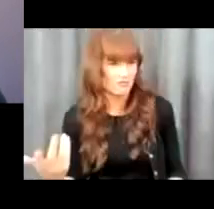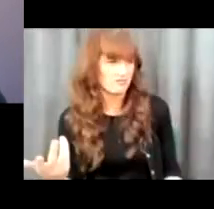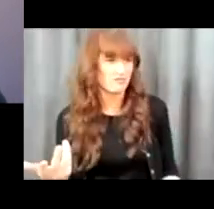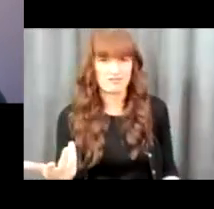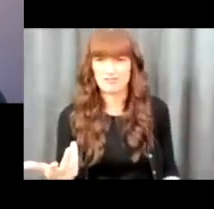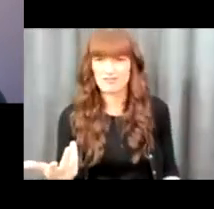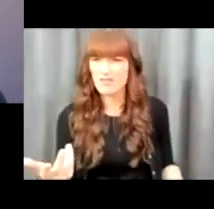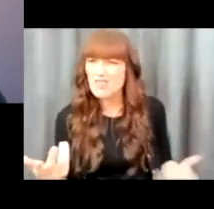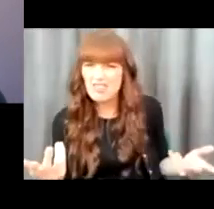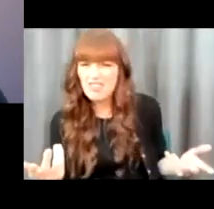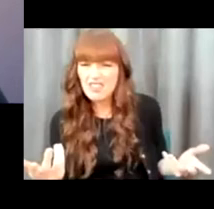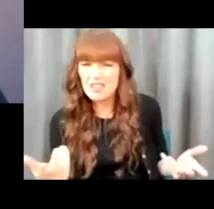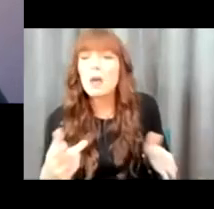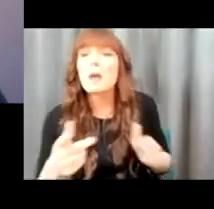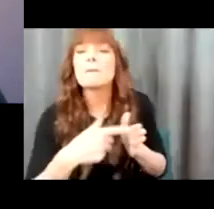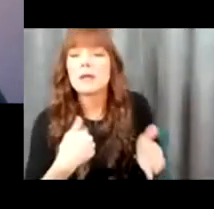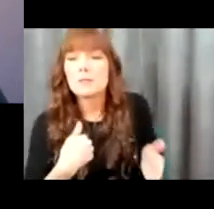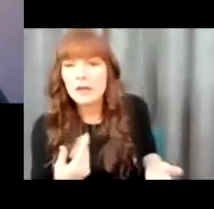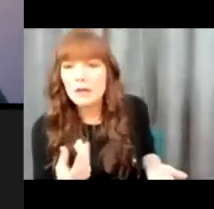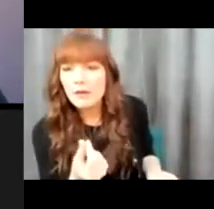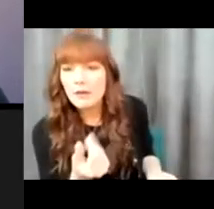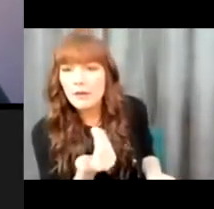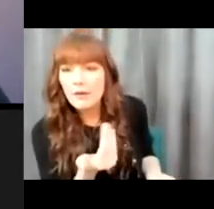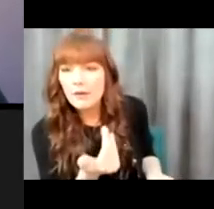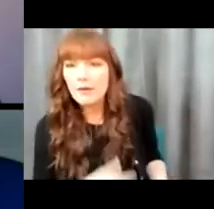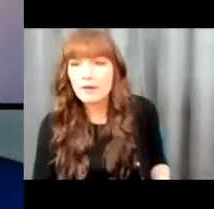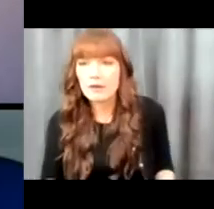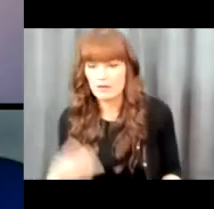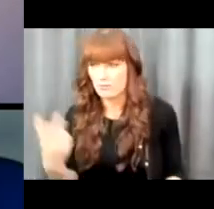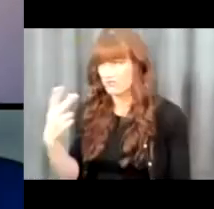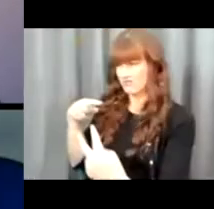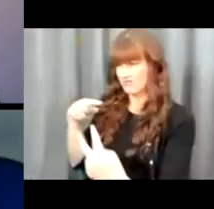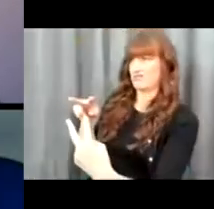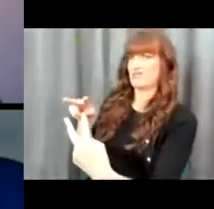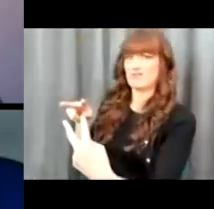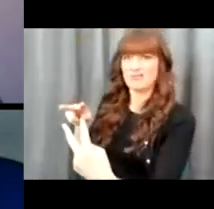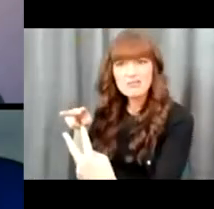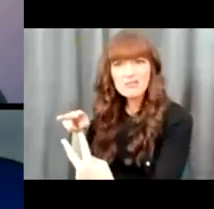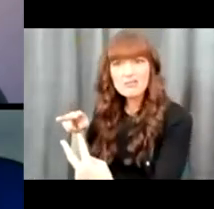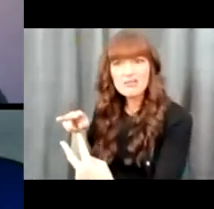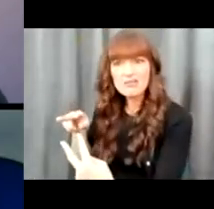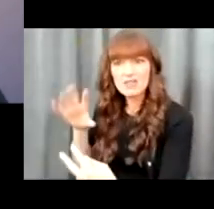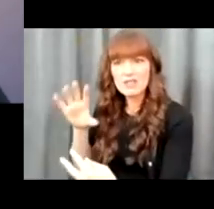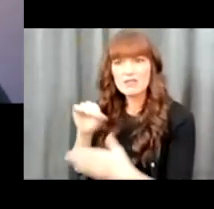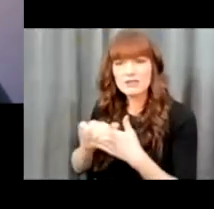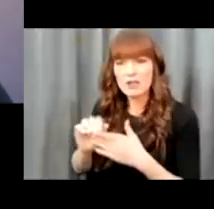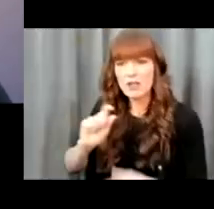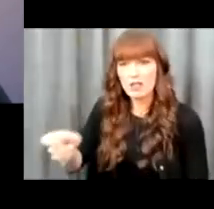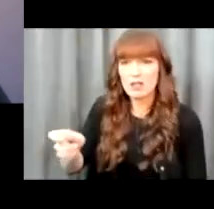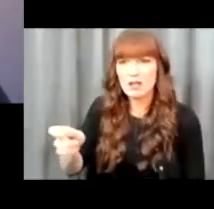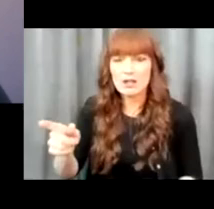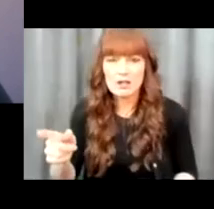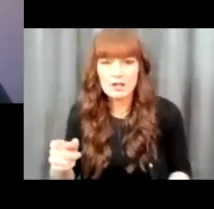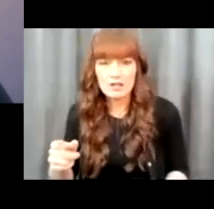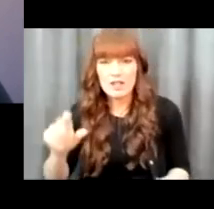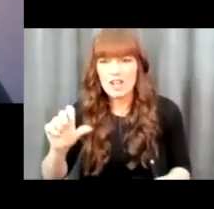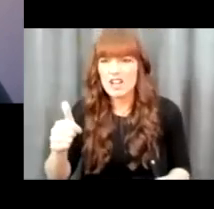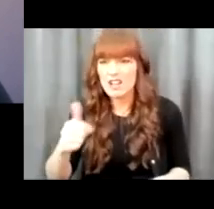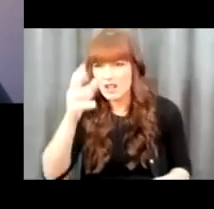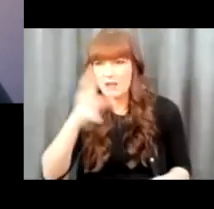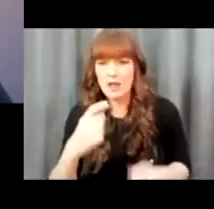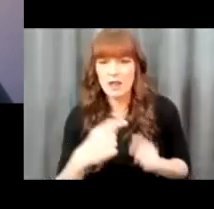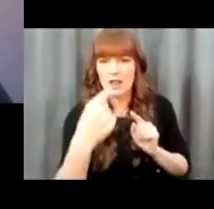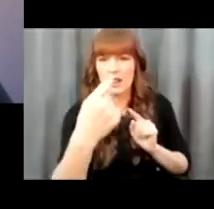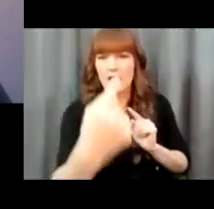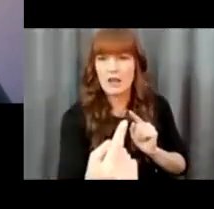Hook in the building. Pay me. Clinton glares, but puts a $50 bill in her hand. From across the room, some guy named